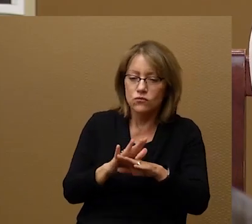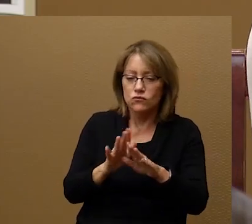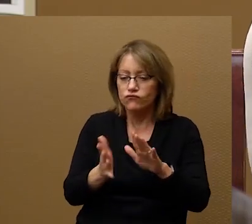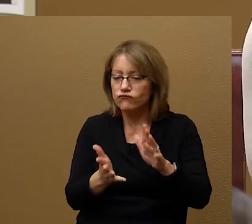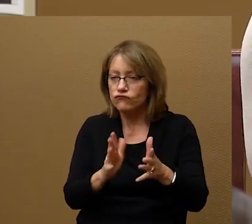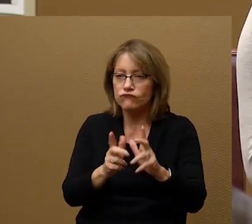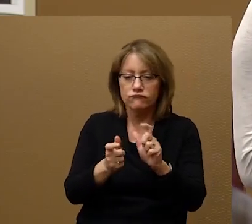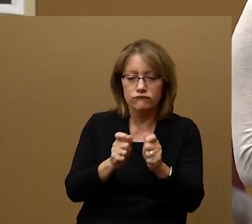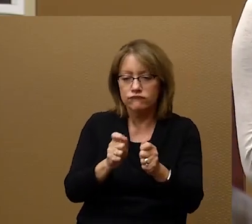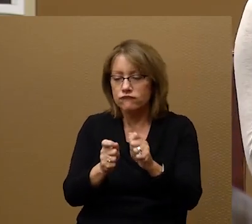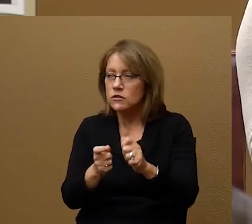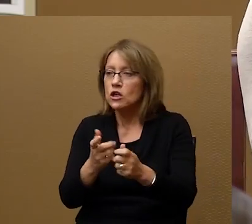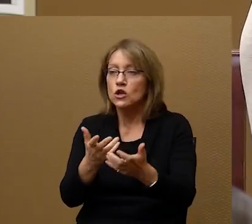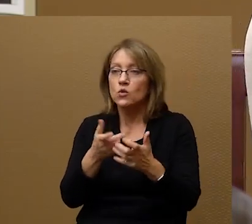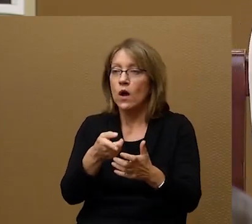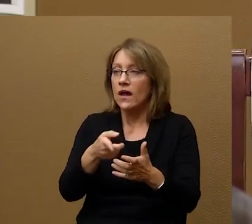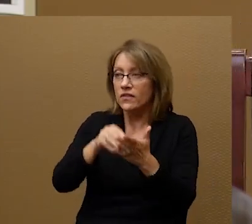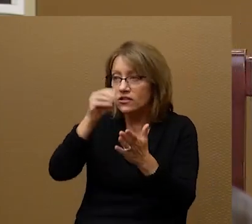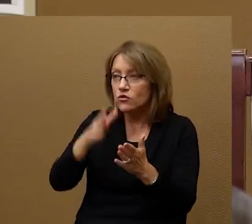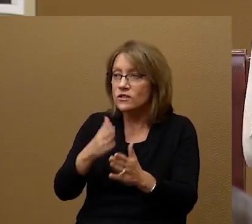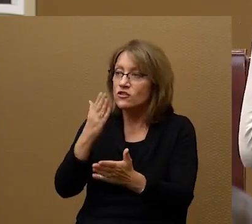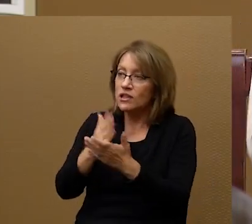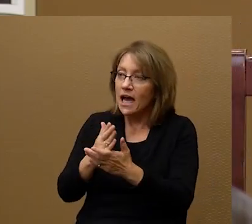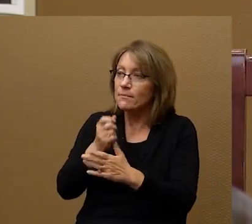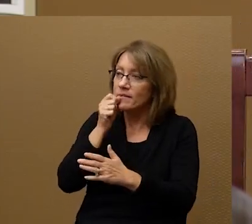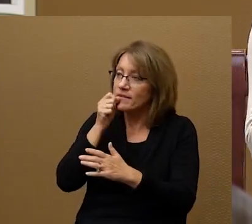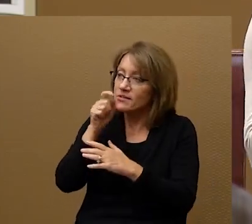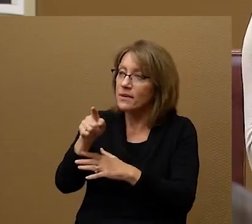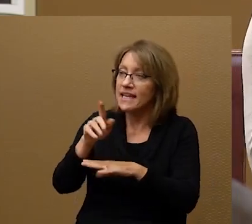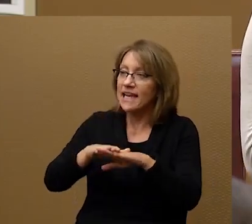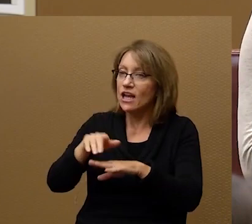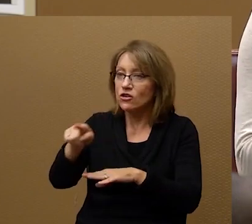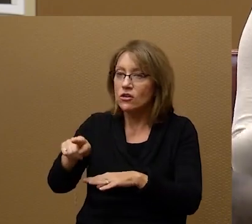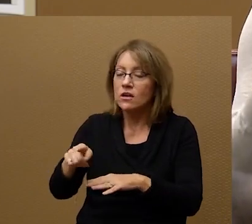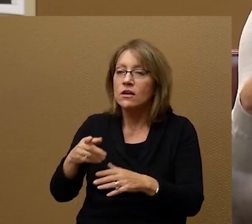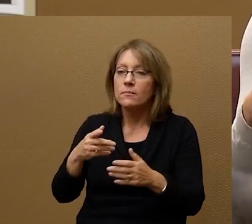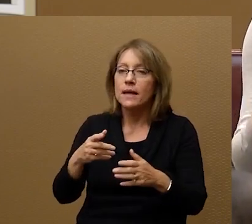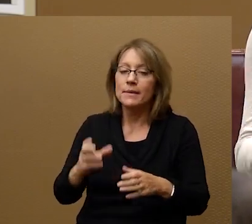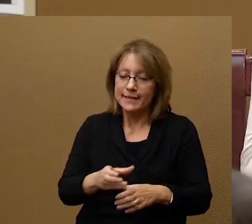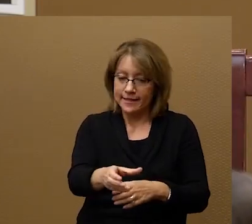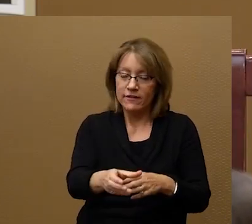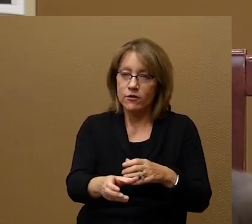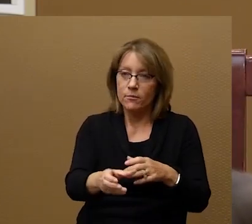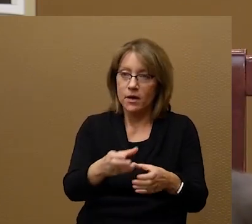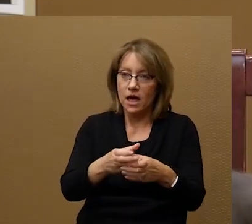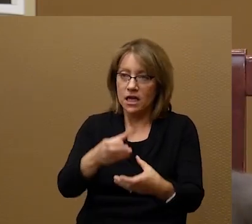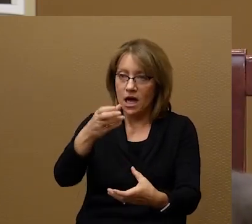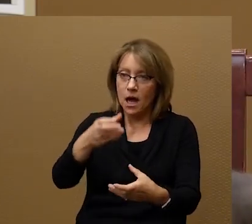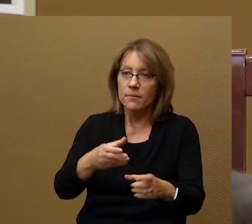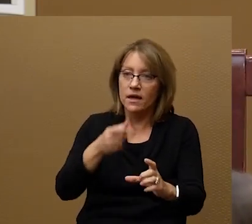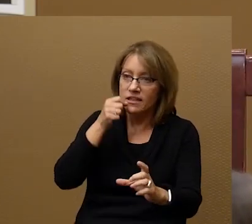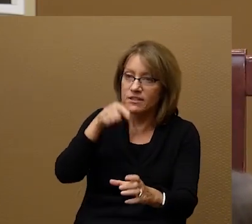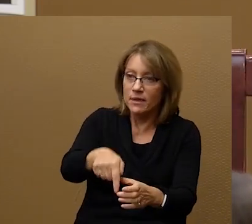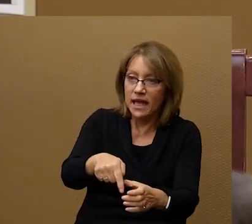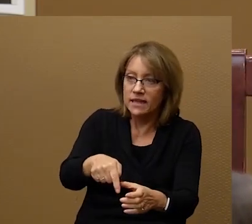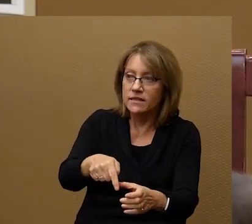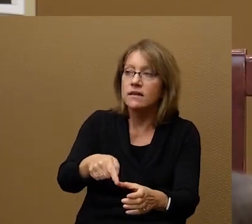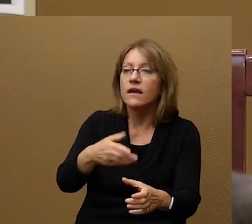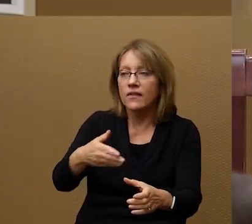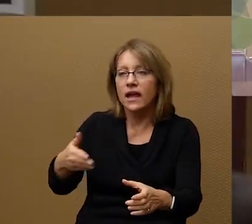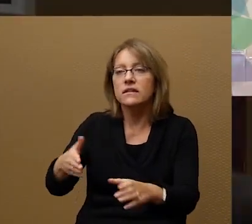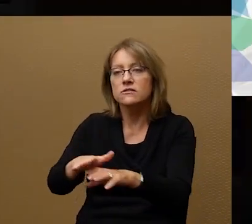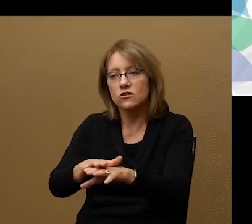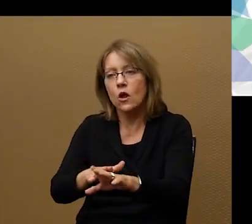the student to stop spitting on you, then maybe is spitting into a cup, and so on. So attention.